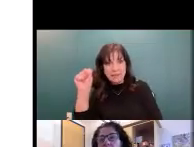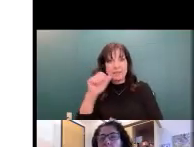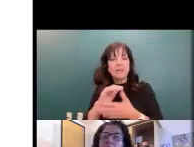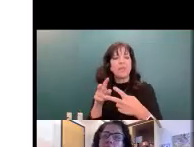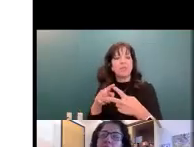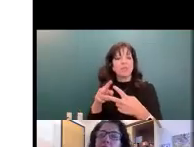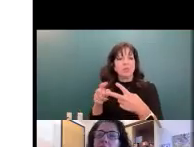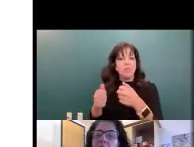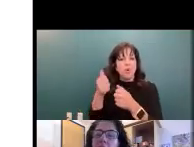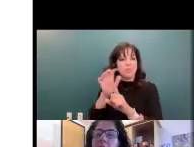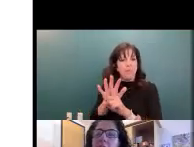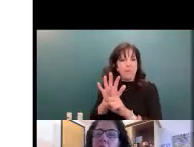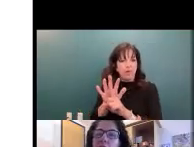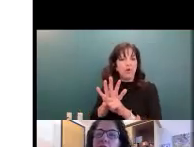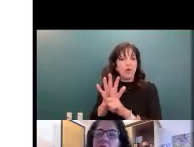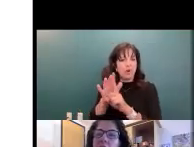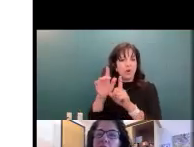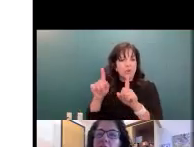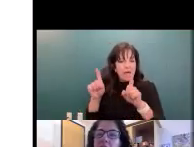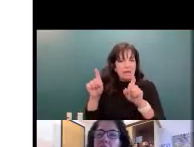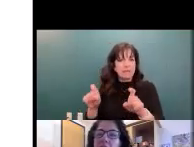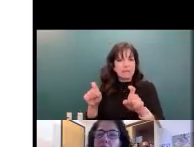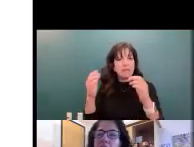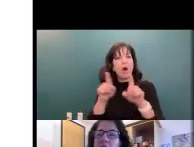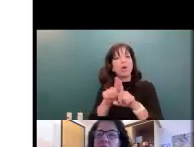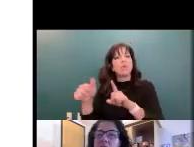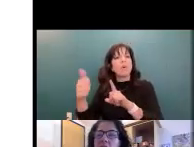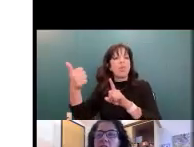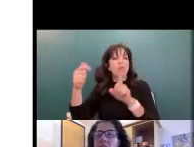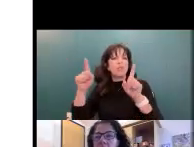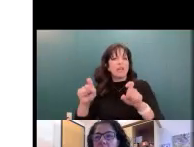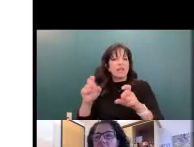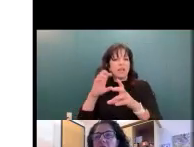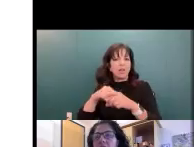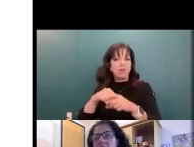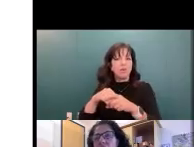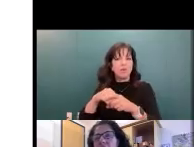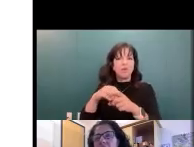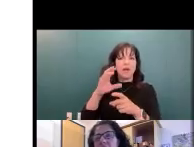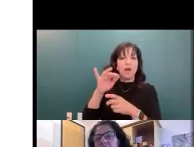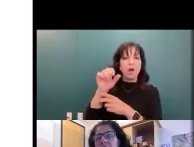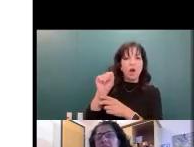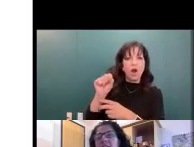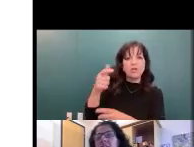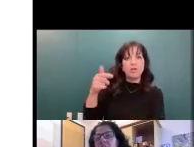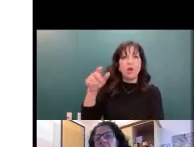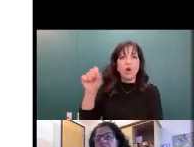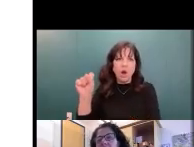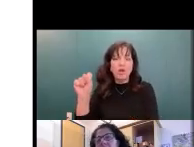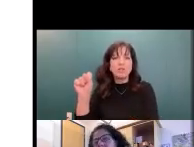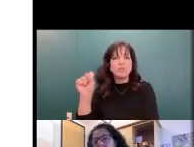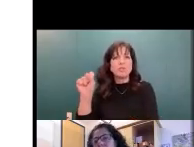most popular, and then we are seeing the use of other tests, including CARS and GARS, SRS,